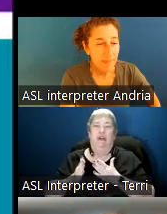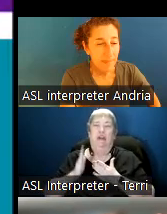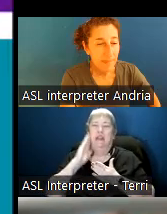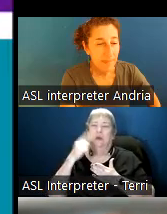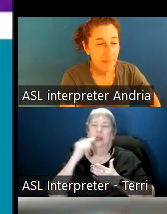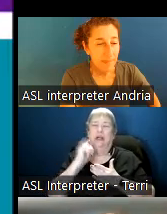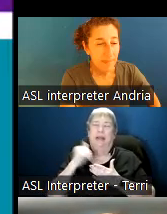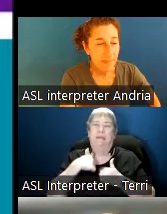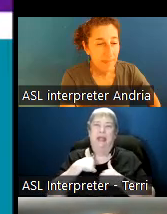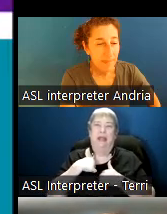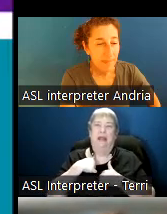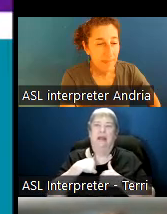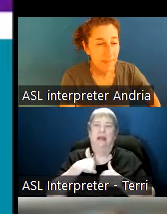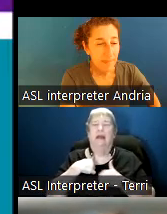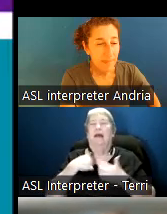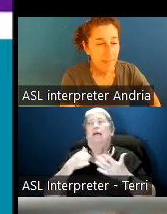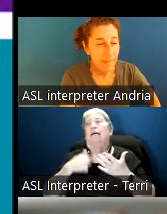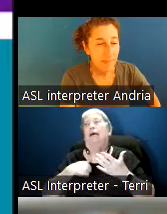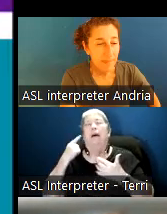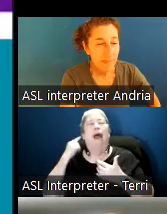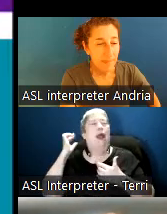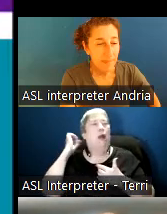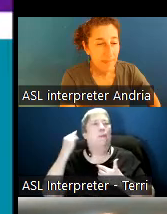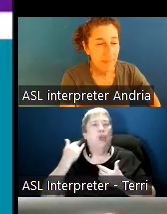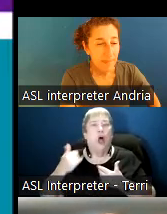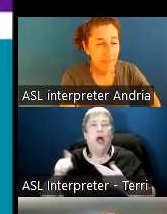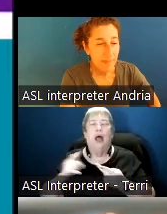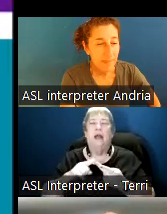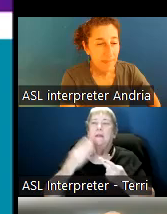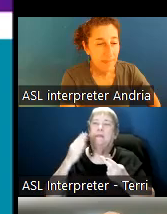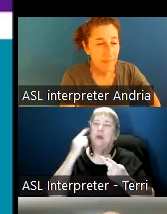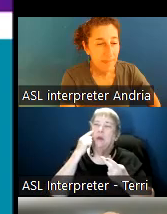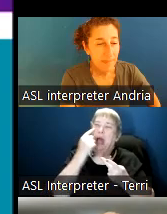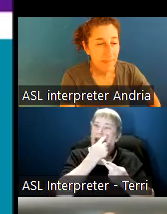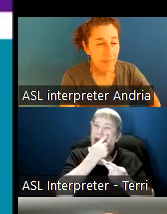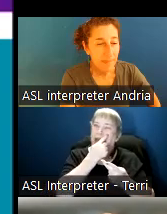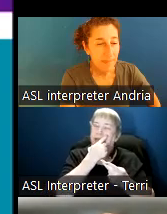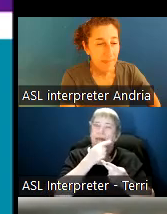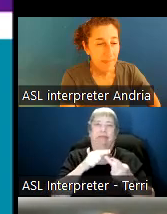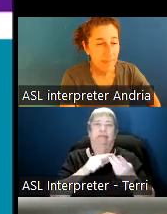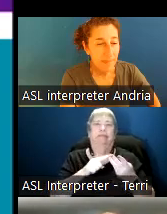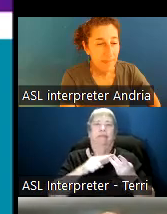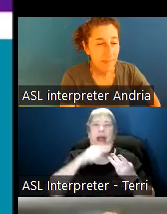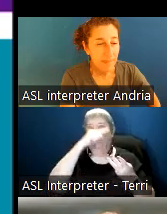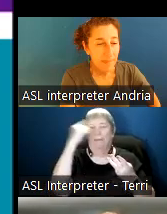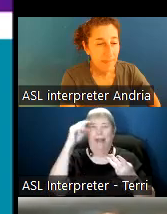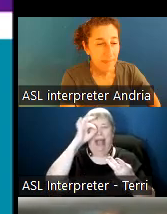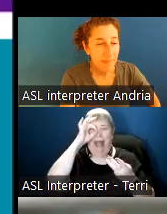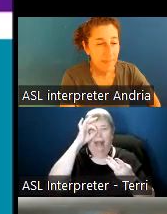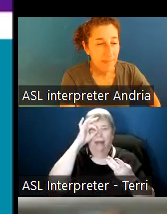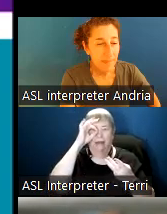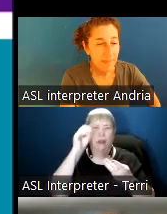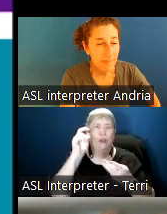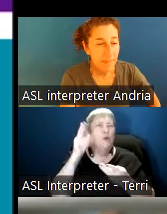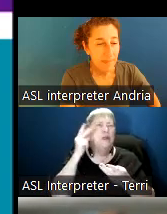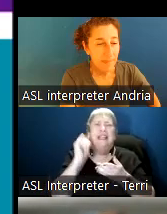blue eyes with a black eye, right? Like that was every poster you saw for 30 years on domestic violence victims.